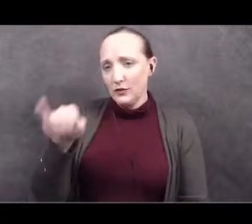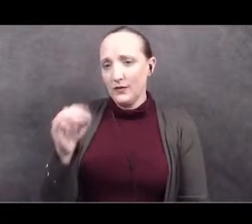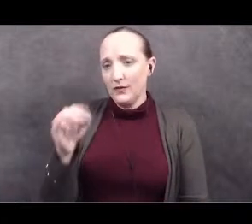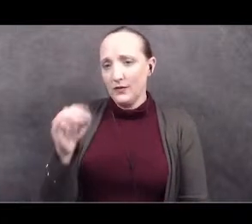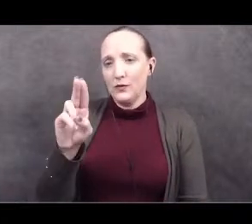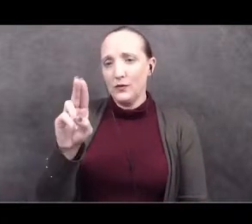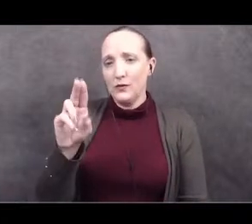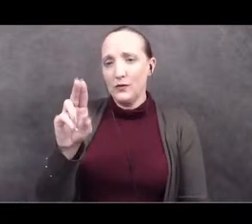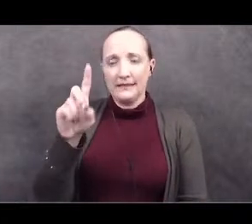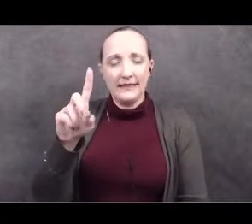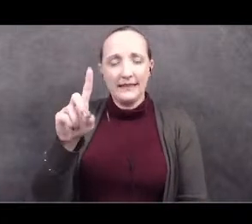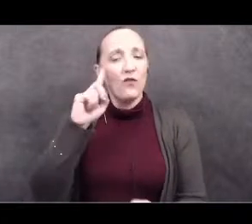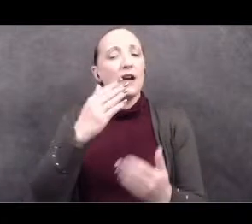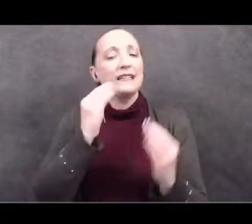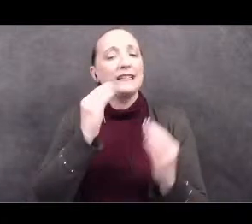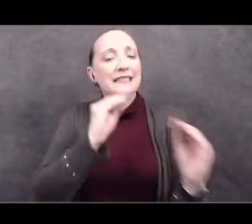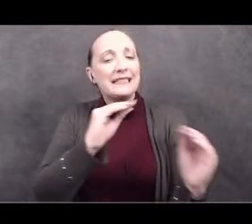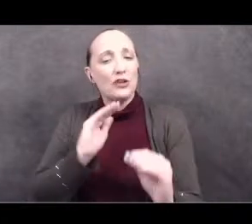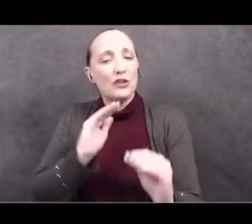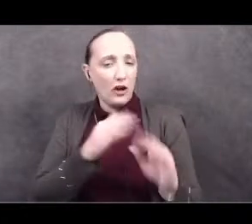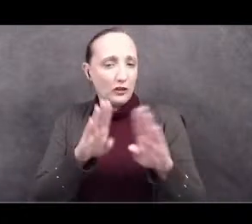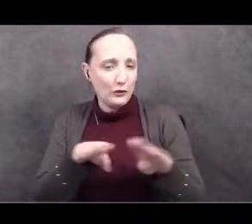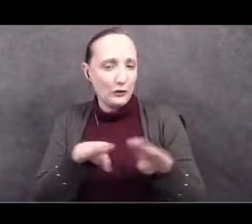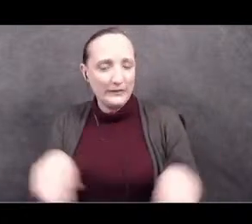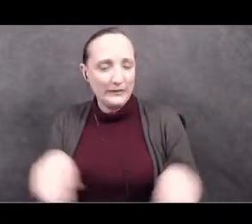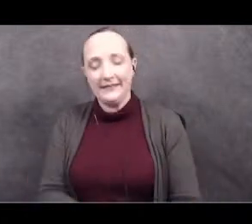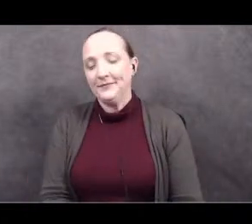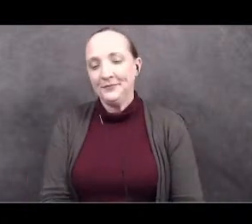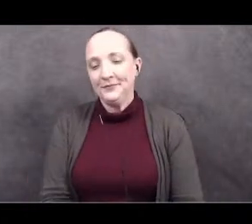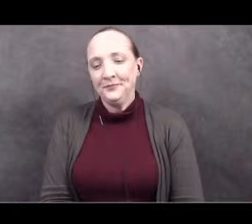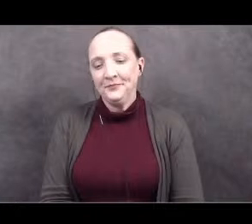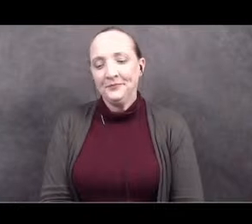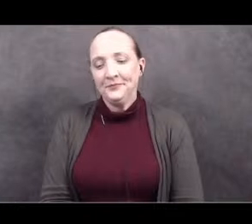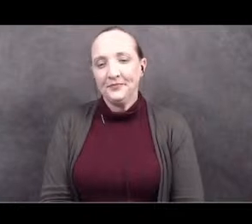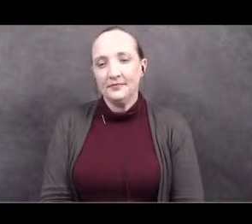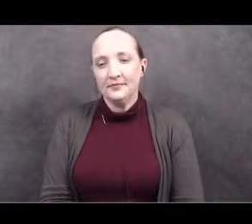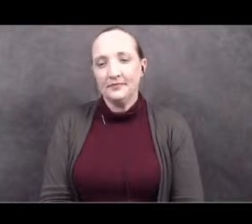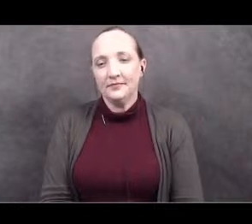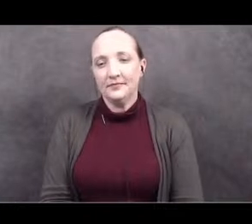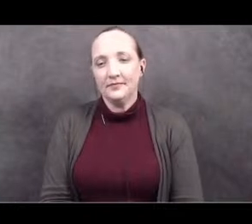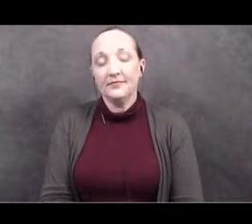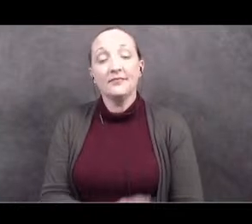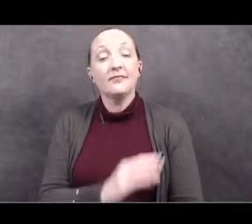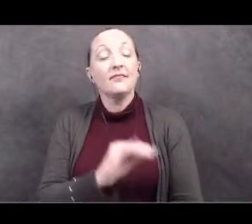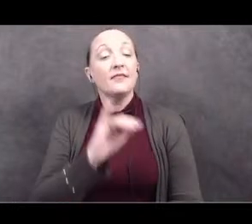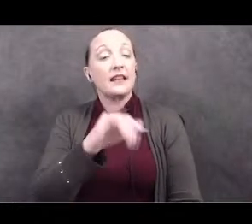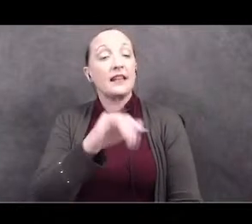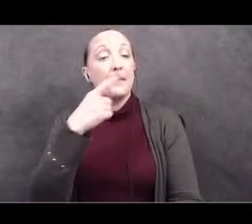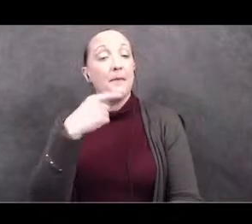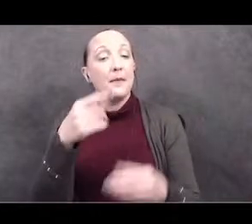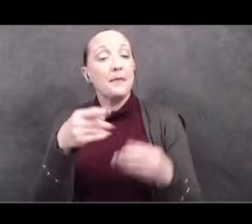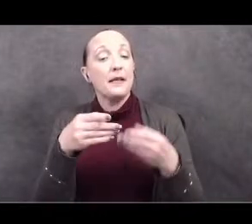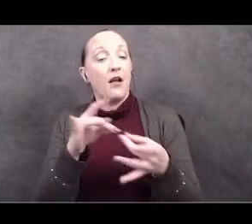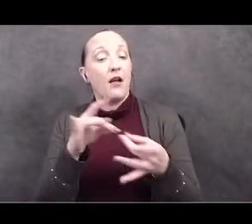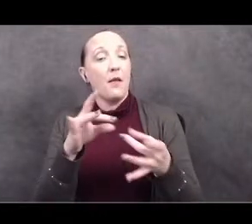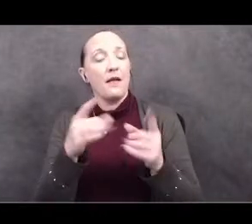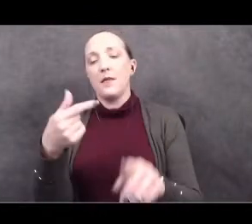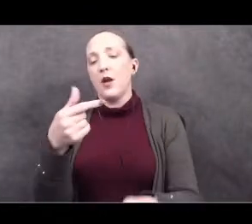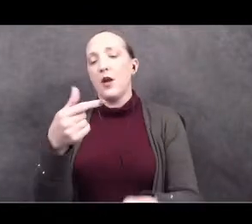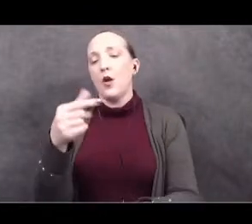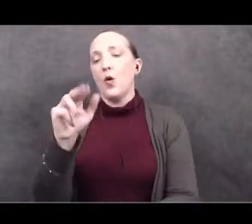teaching our our children and that public comment was from App parent Guadalupe